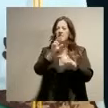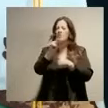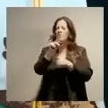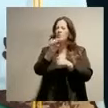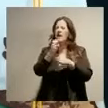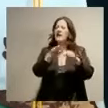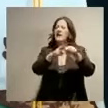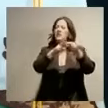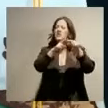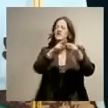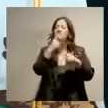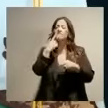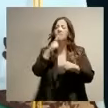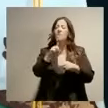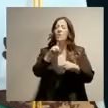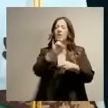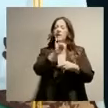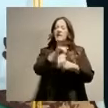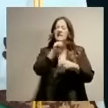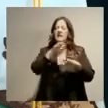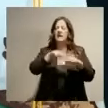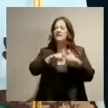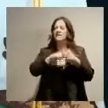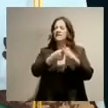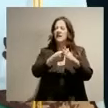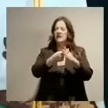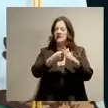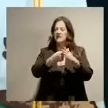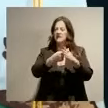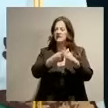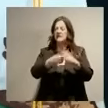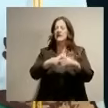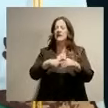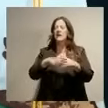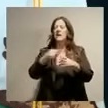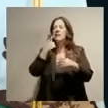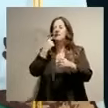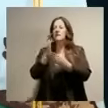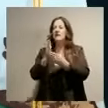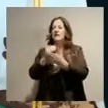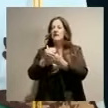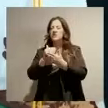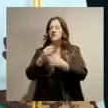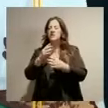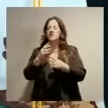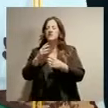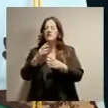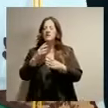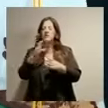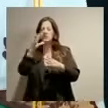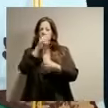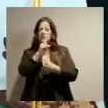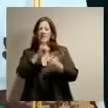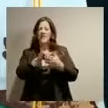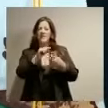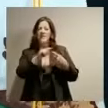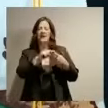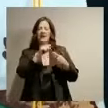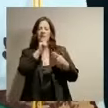increases that have not gone into effect yet. The budget assumes that those will not move forward.